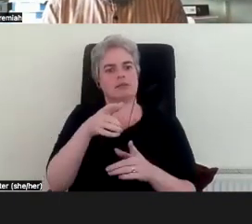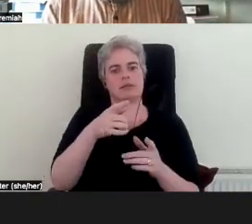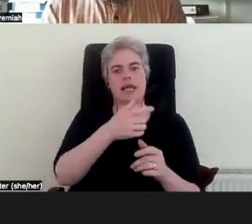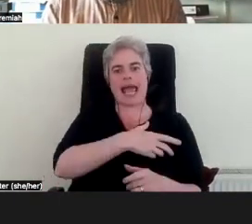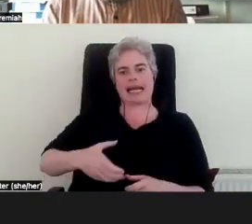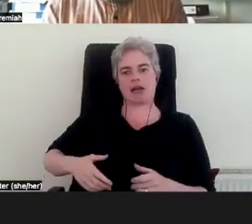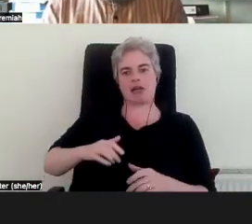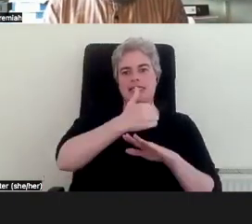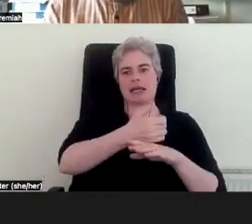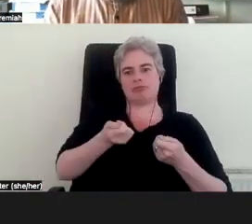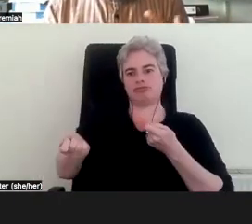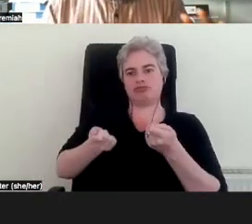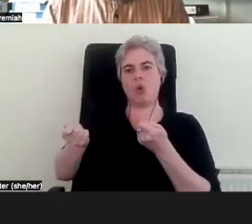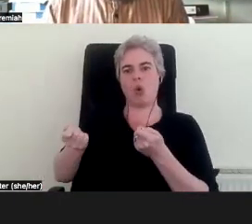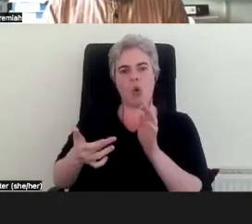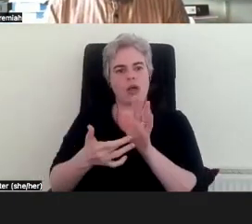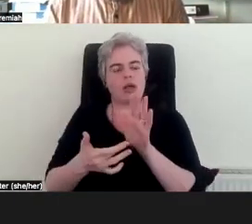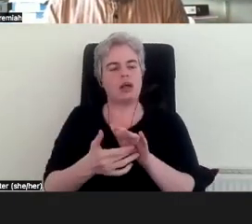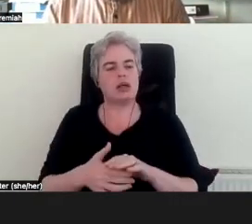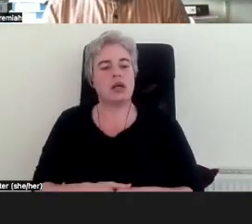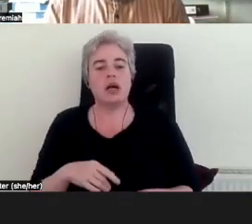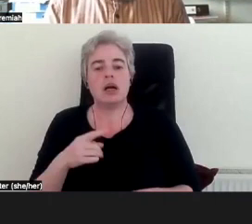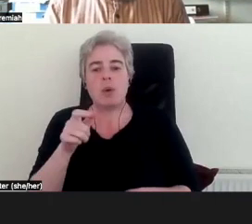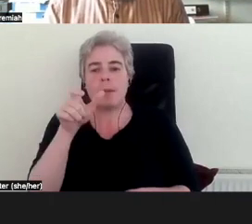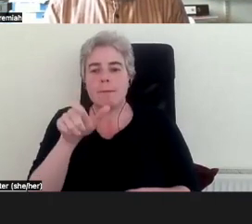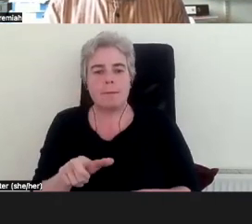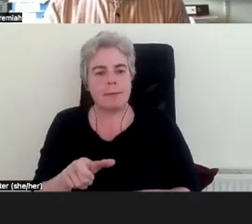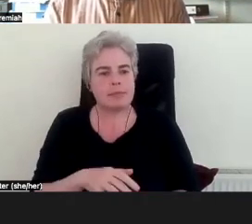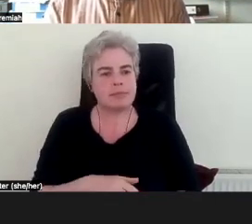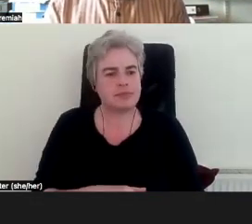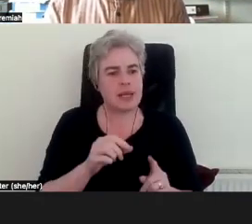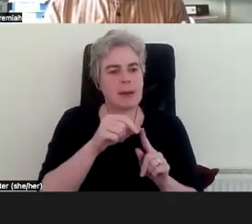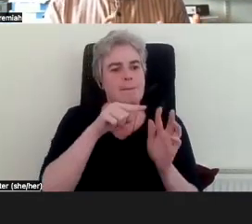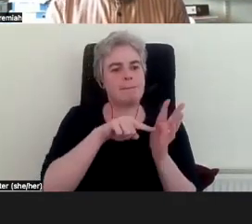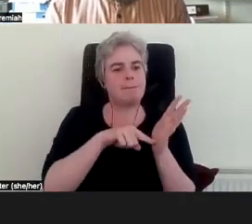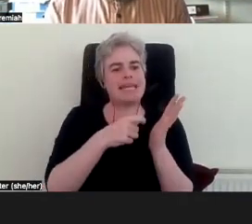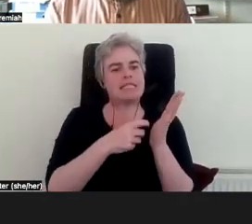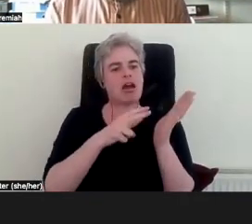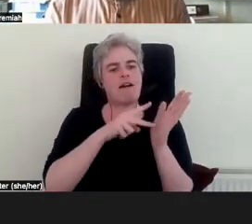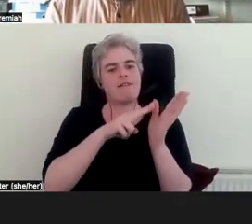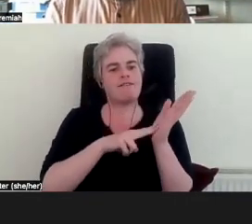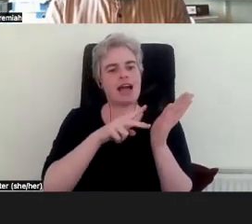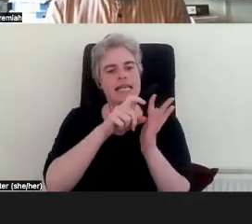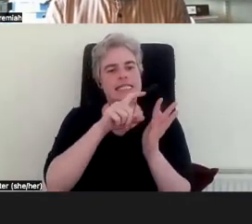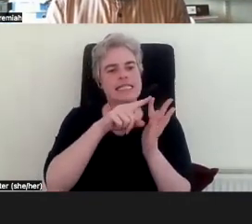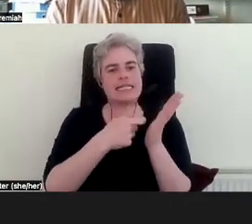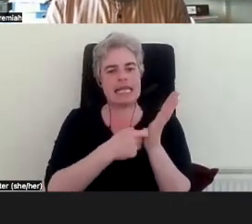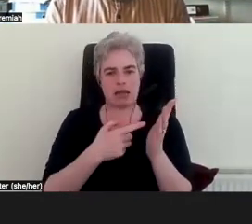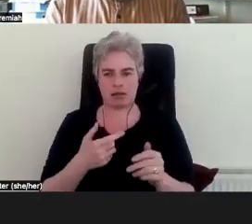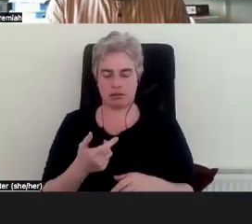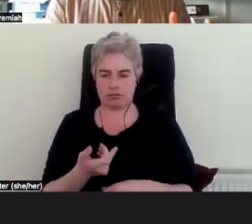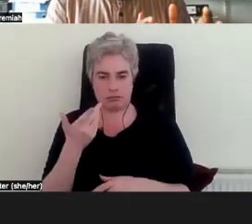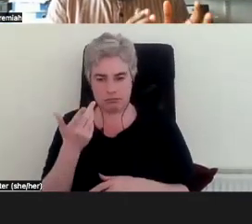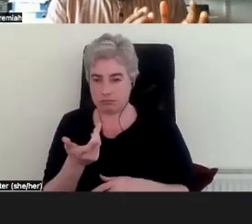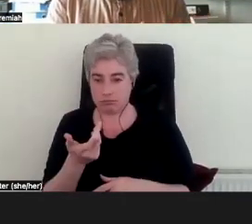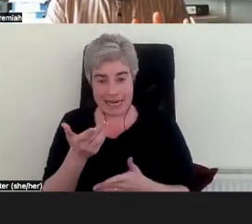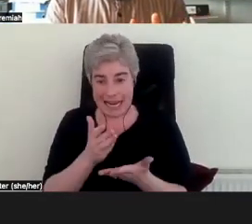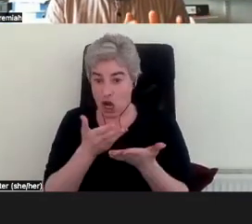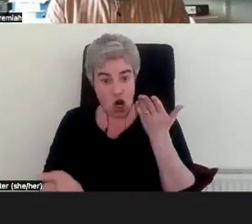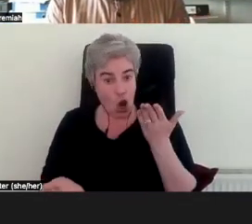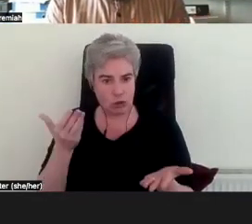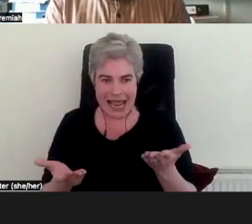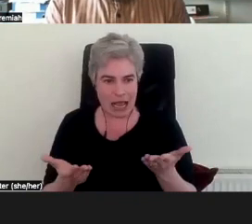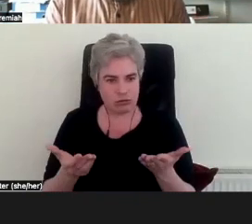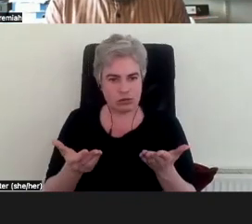of colonial India observes, Peter van der Weer, there can be little doubt that the simultaneous